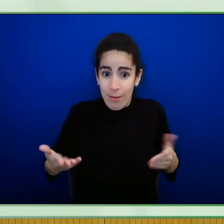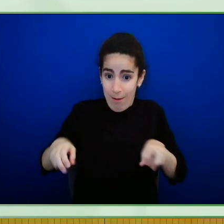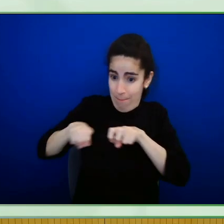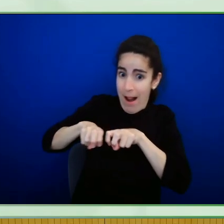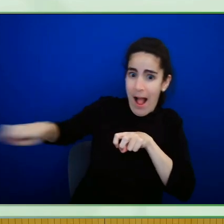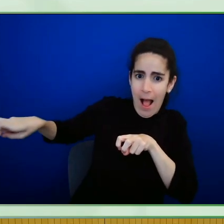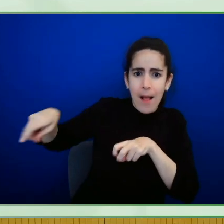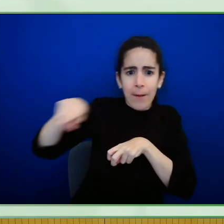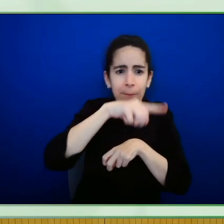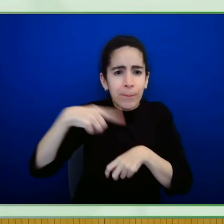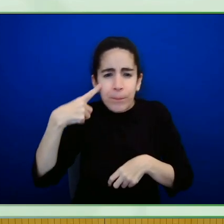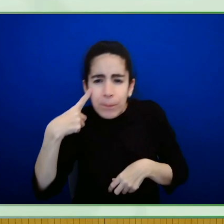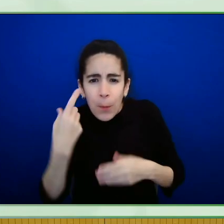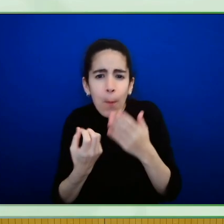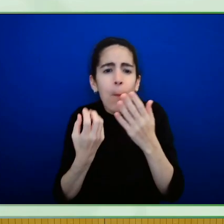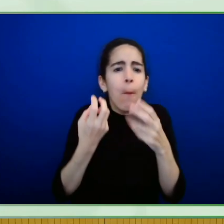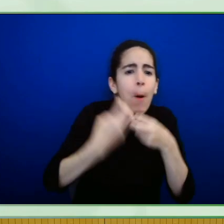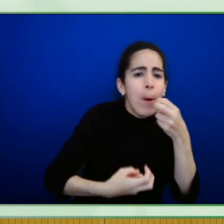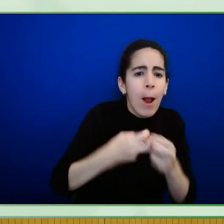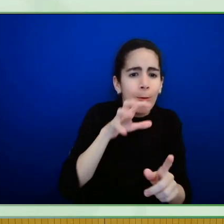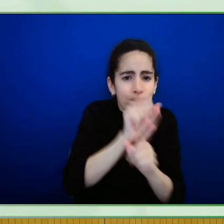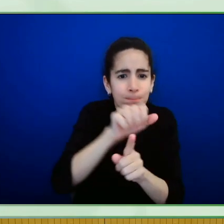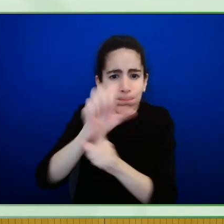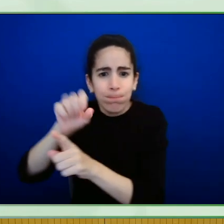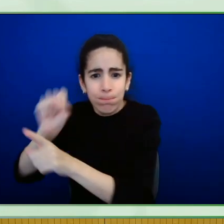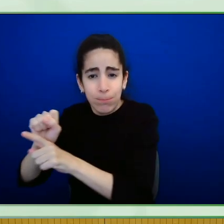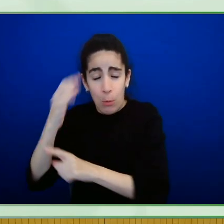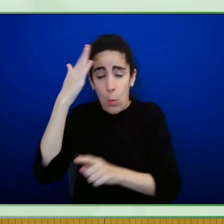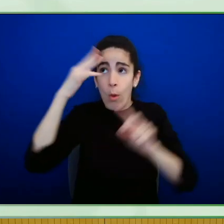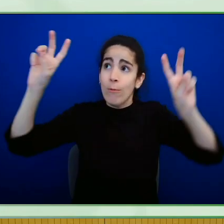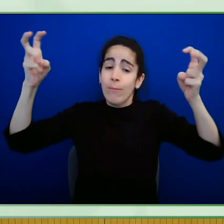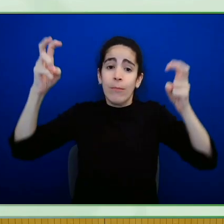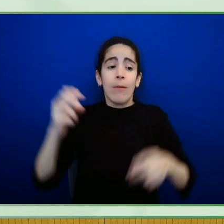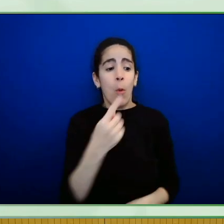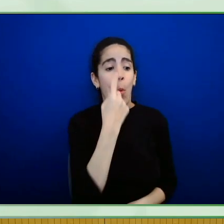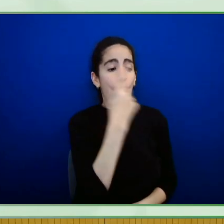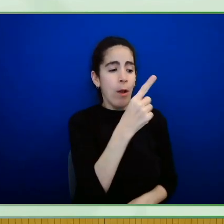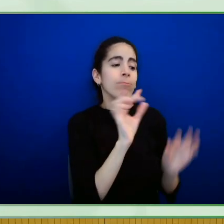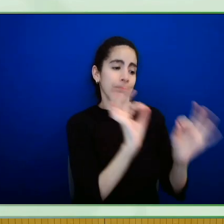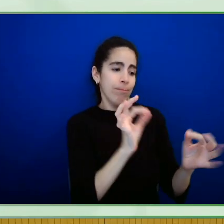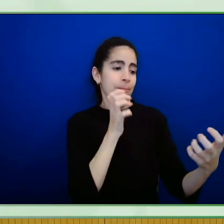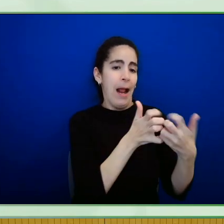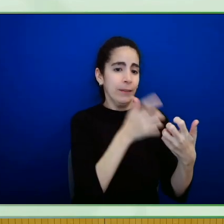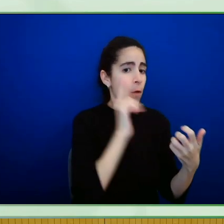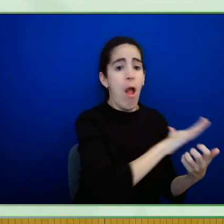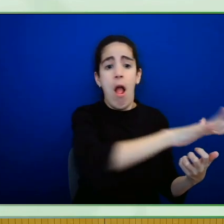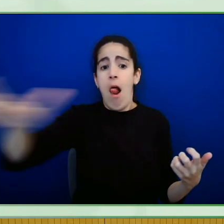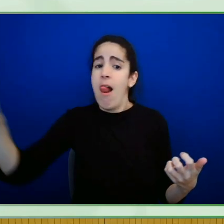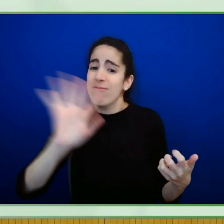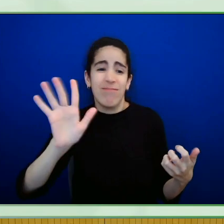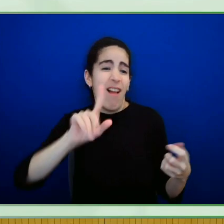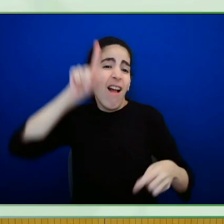fit all. For far too long, affordable and attainable mobility devices for developing countries have